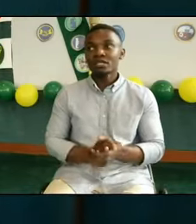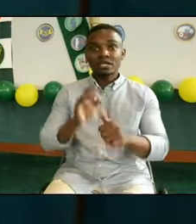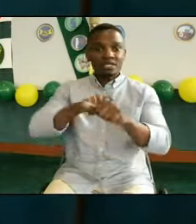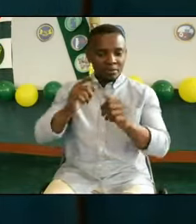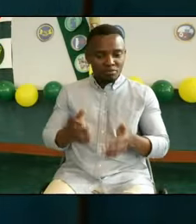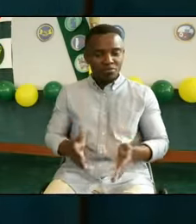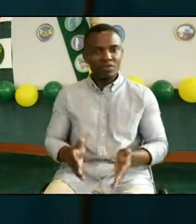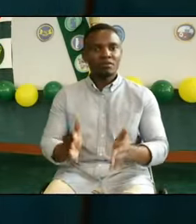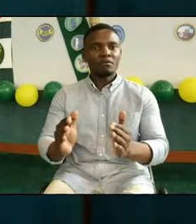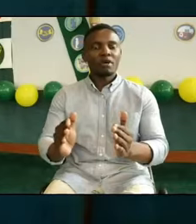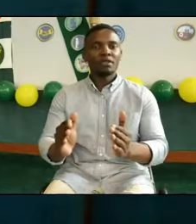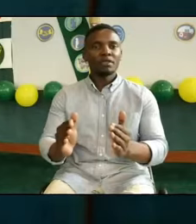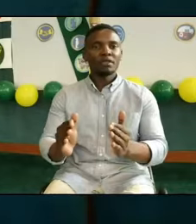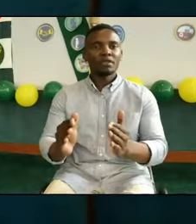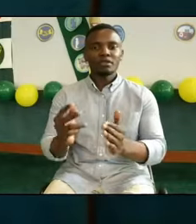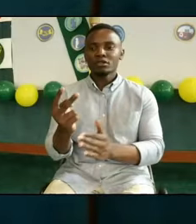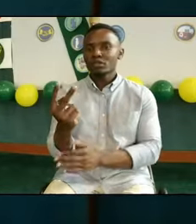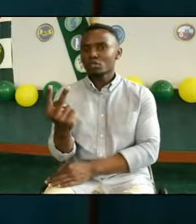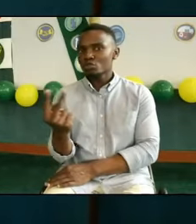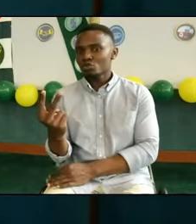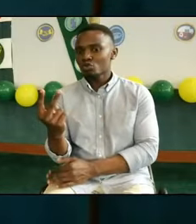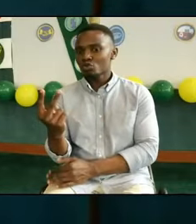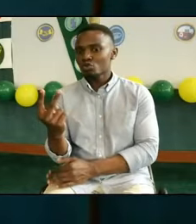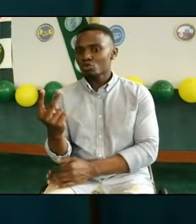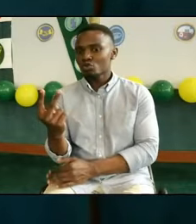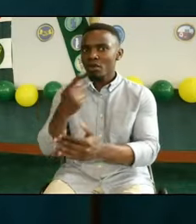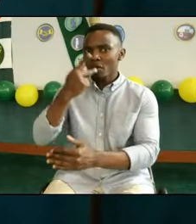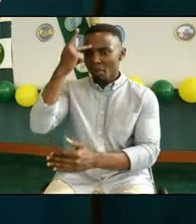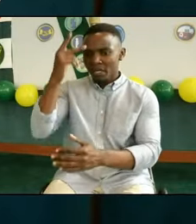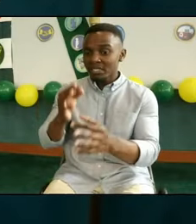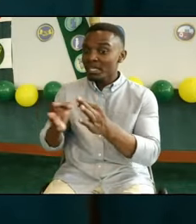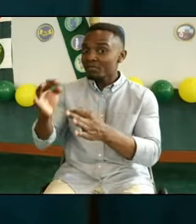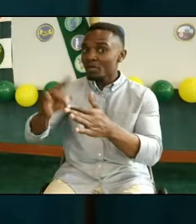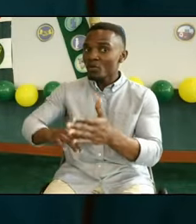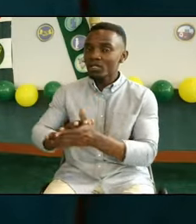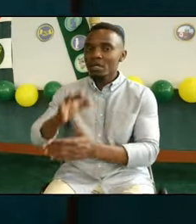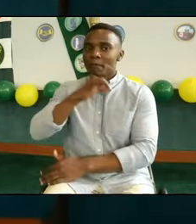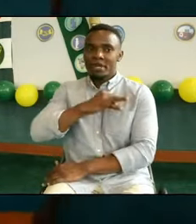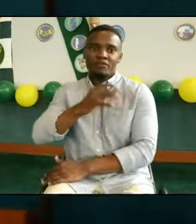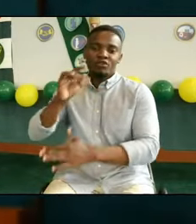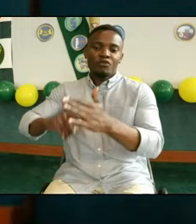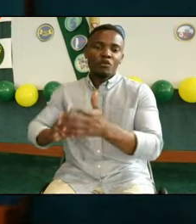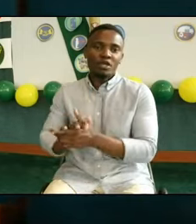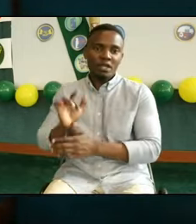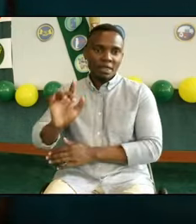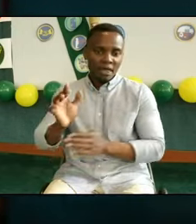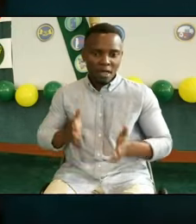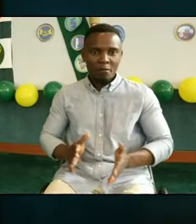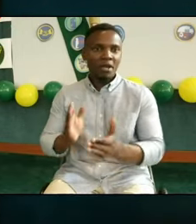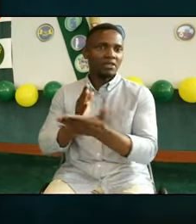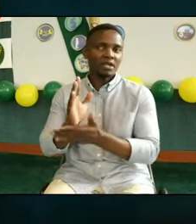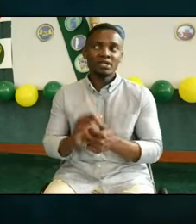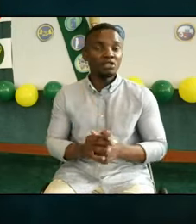the parents sat them down and told them the benefit and the importance of their birthright. So it couldn't have been that